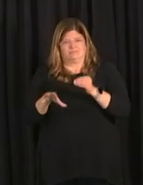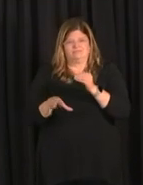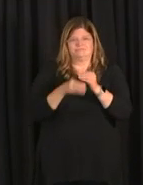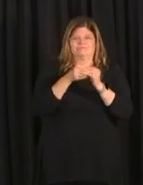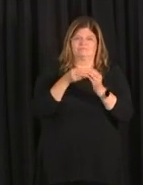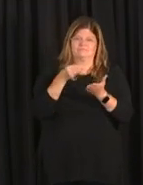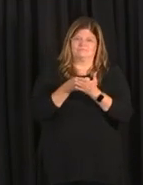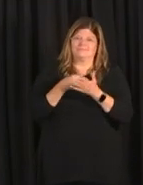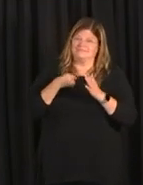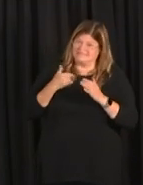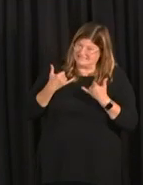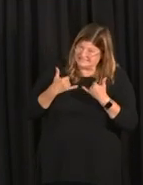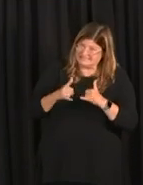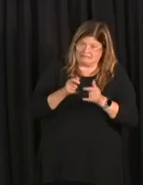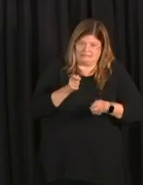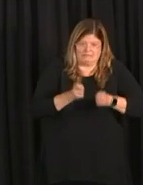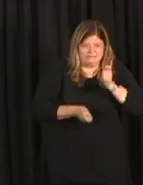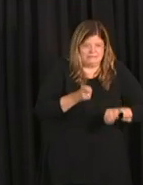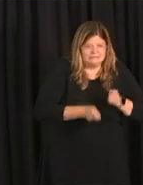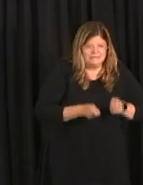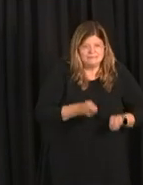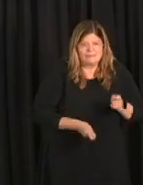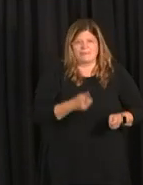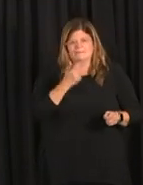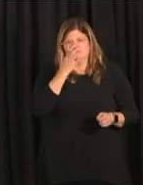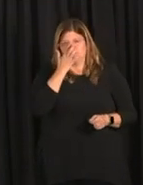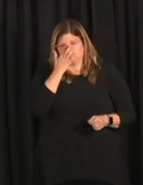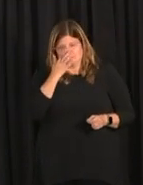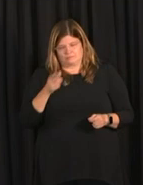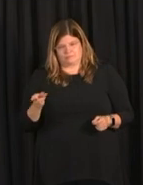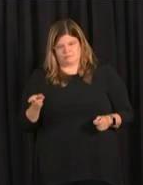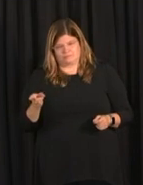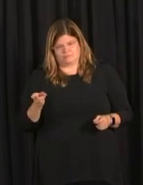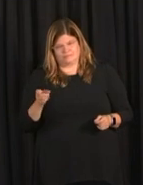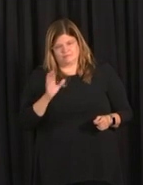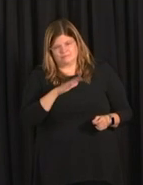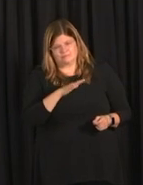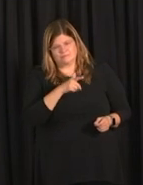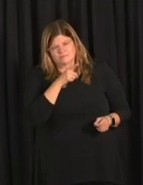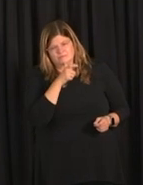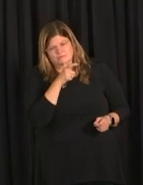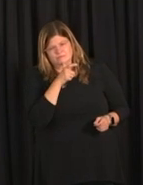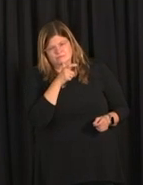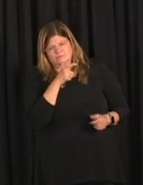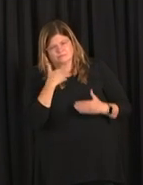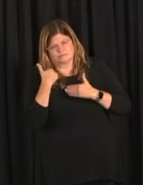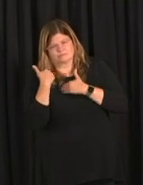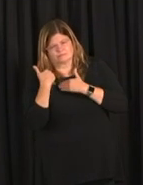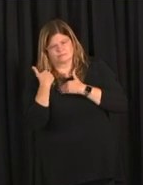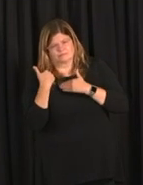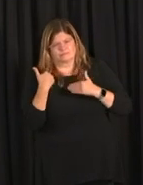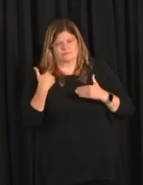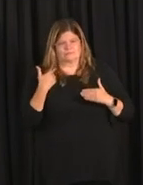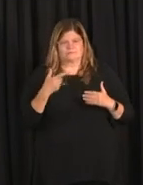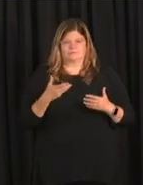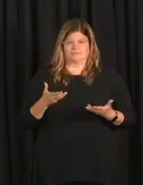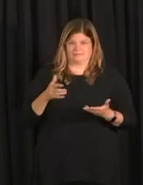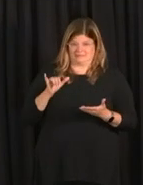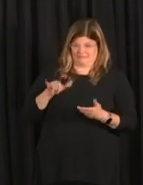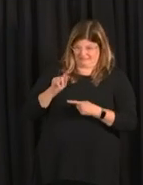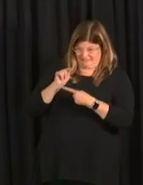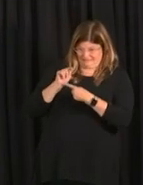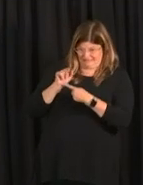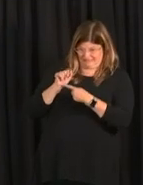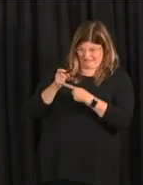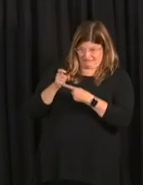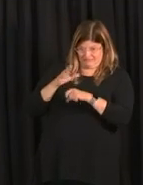adjustment that we'll have to consider. And so, can you inform me, like, who is that tax on? How does that work? That and tax how is much on do we- businesses, It's